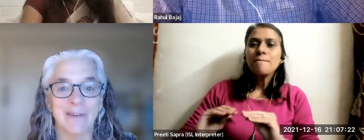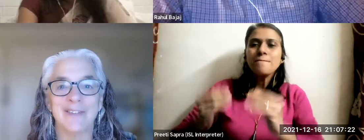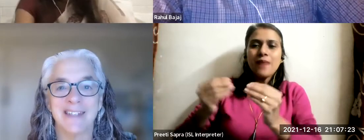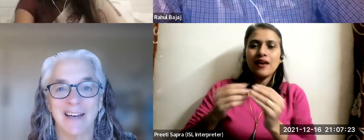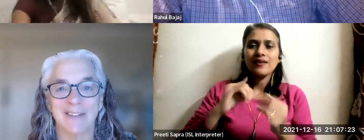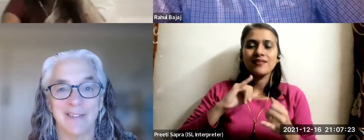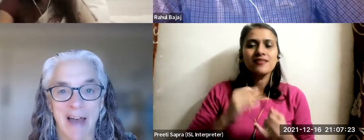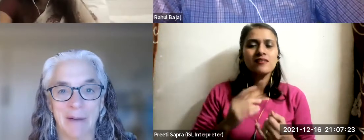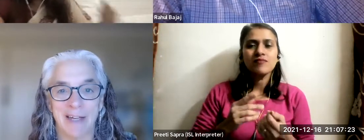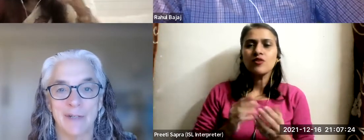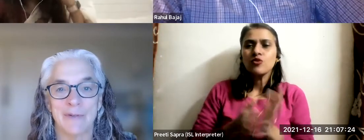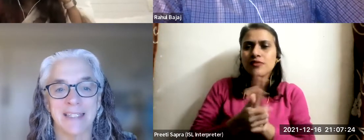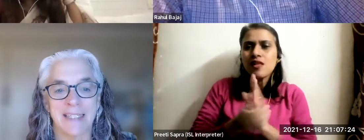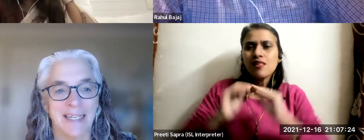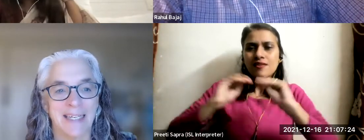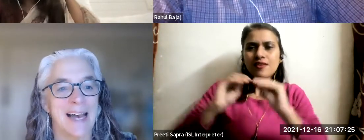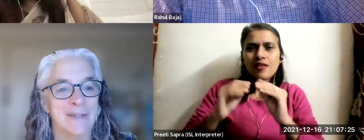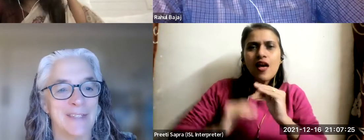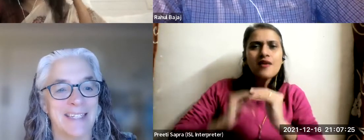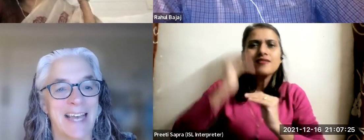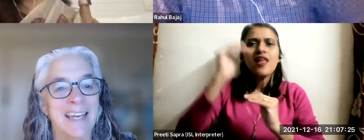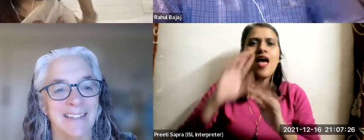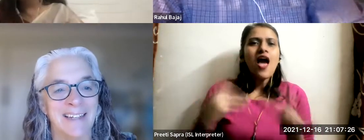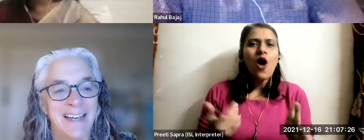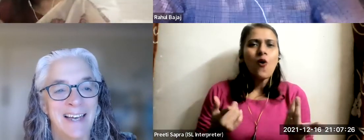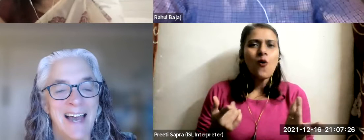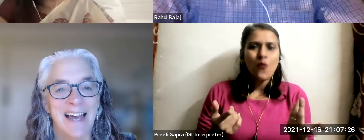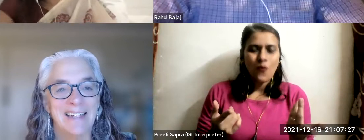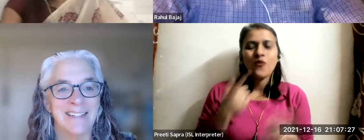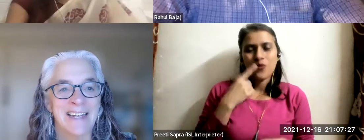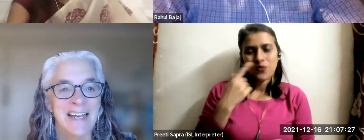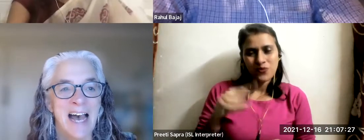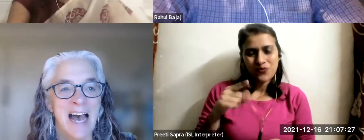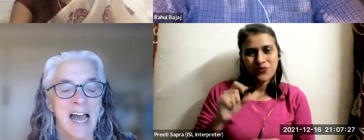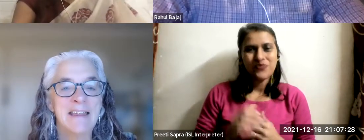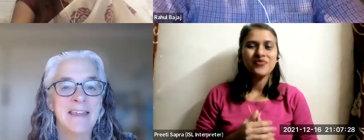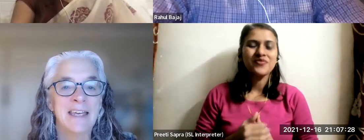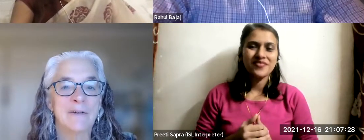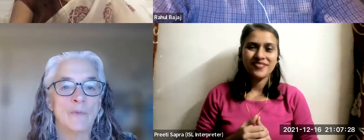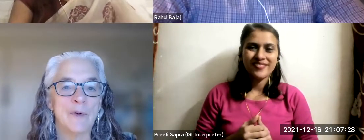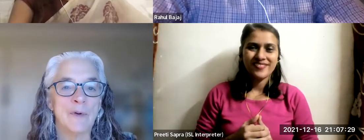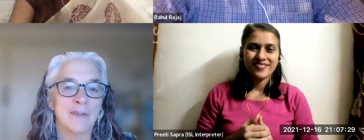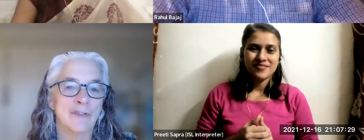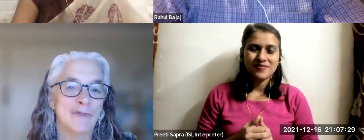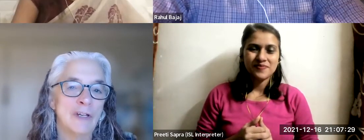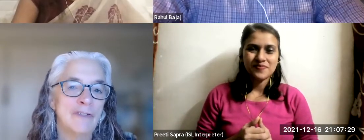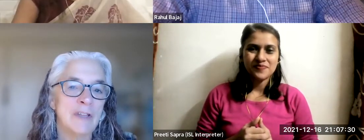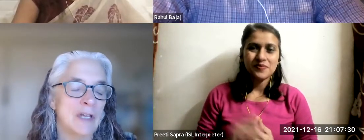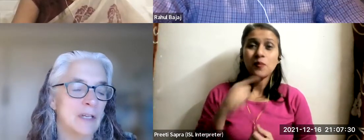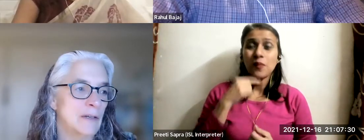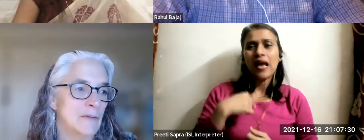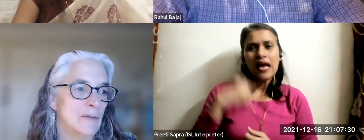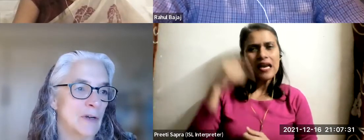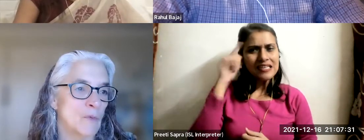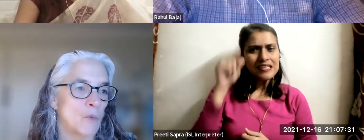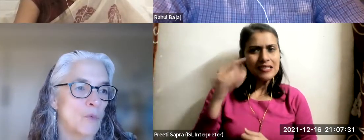there's thousands and thousands of apps. Yes. How do you scale? And I think the strategy